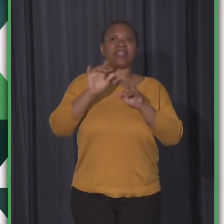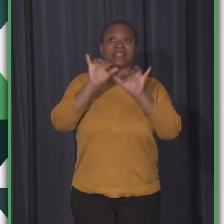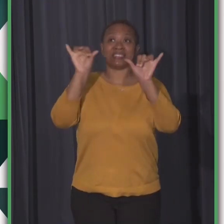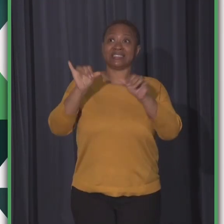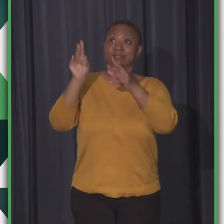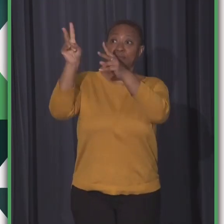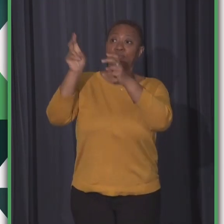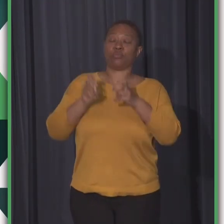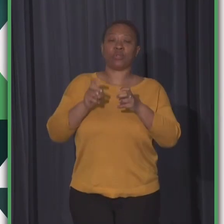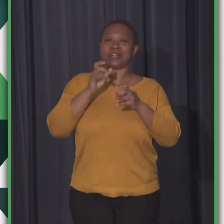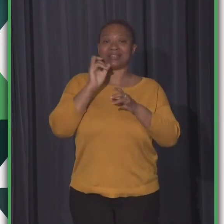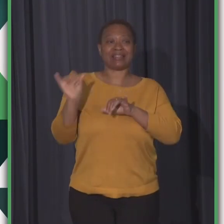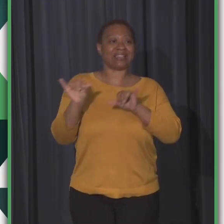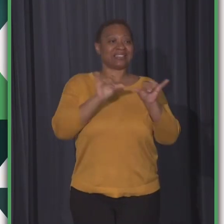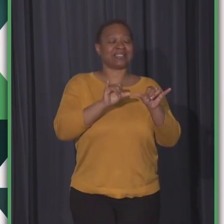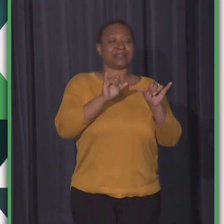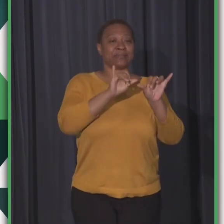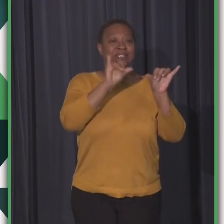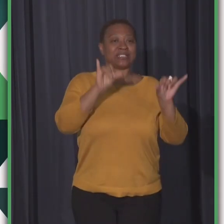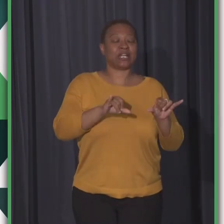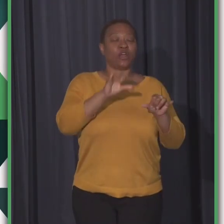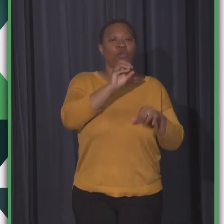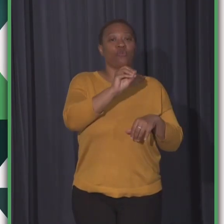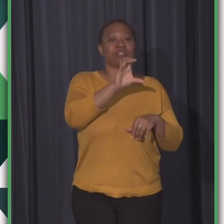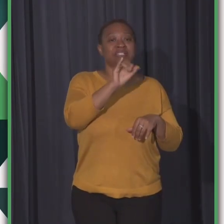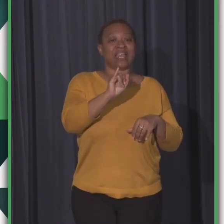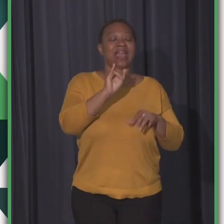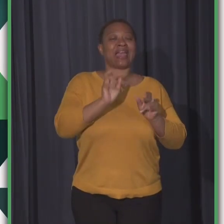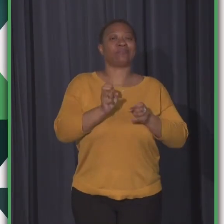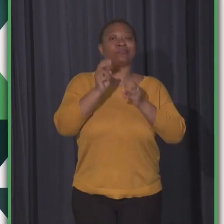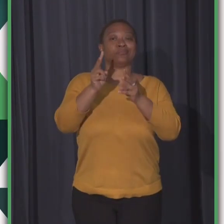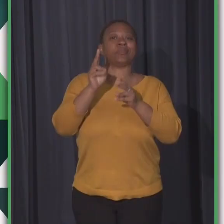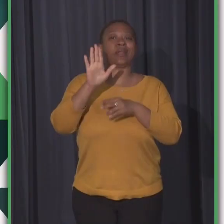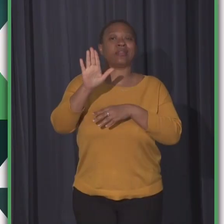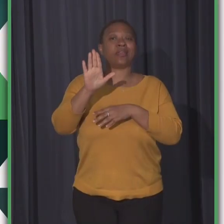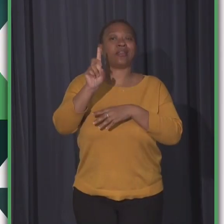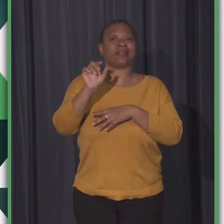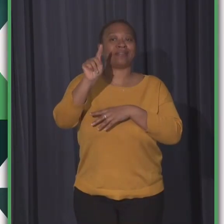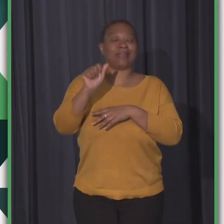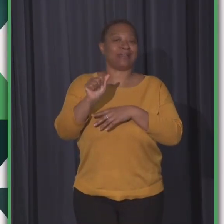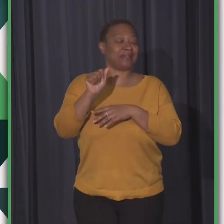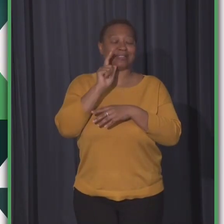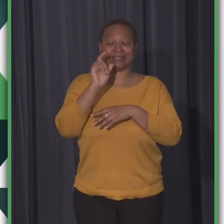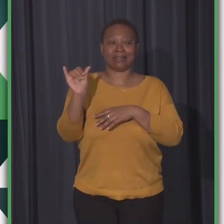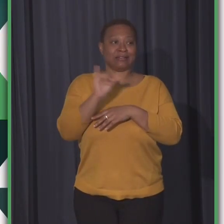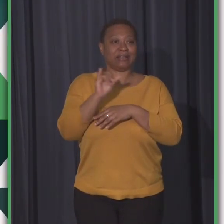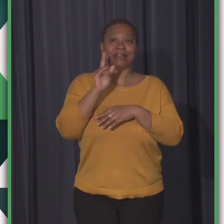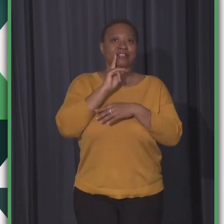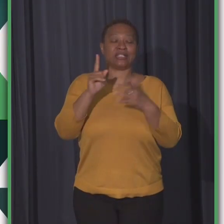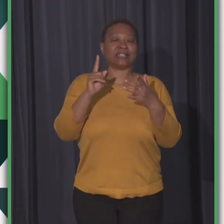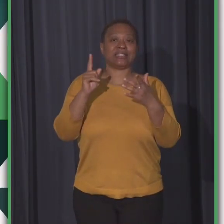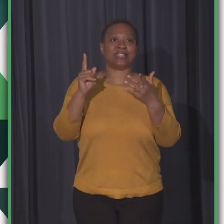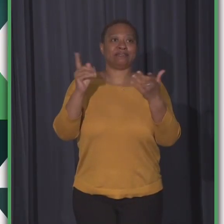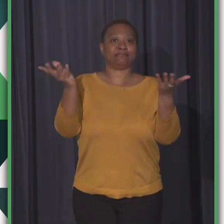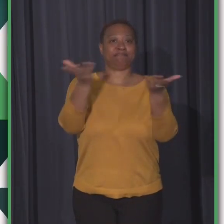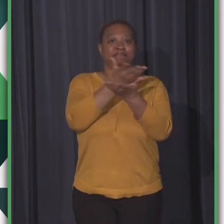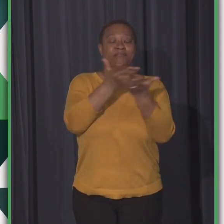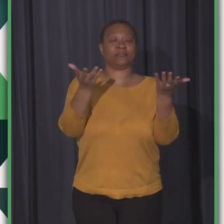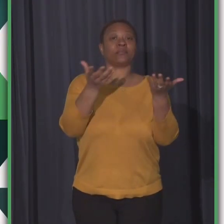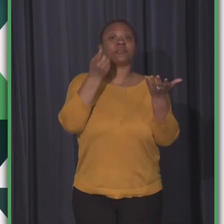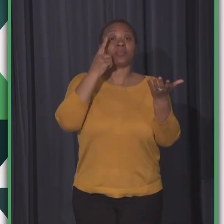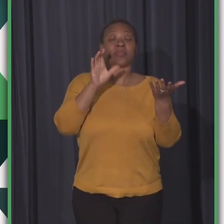from is not the same system that OCI enters data into. Yeah, they don't talk to you. Yeah, the CAD